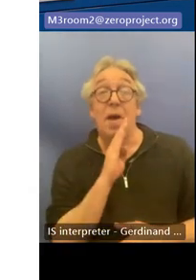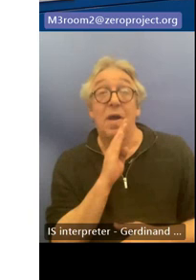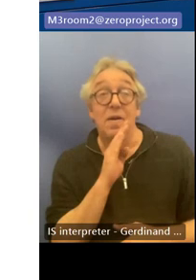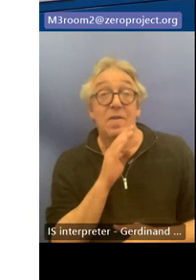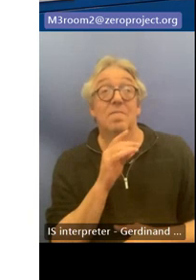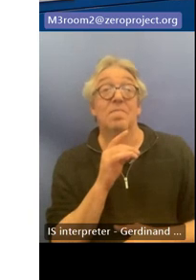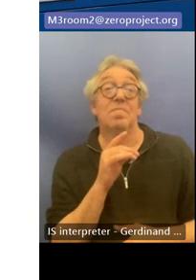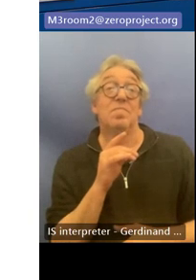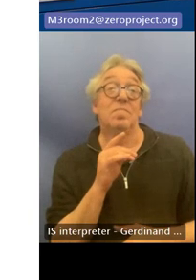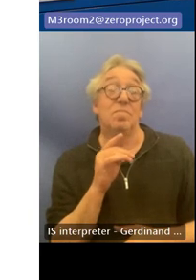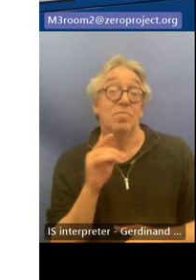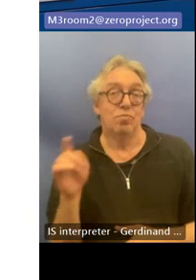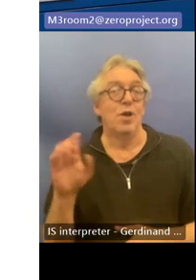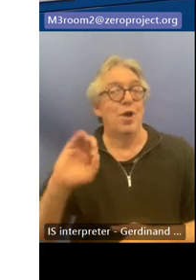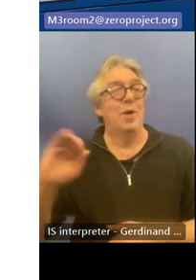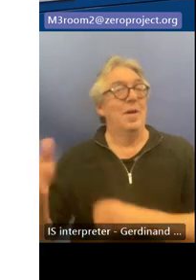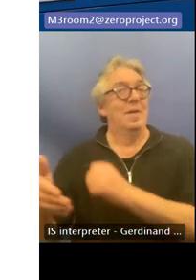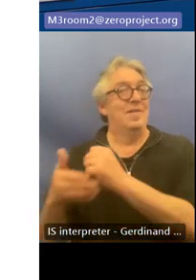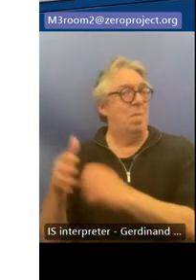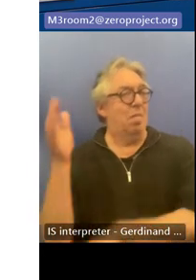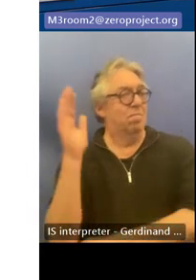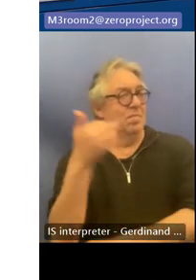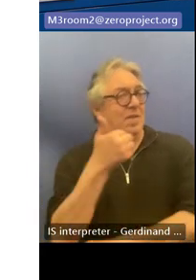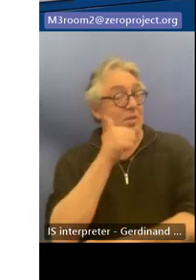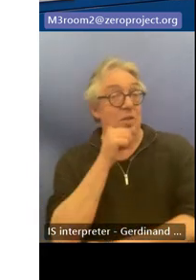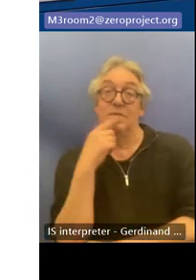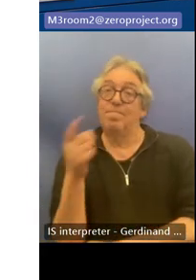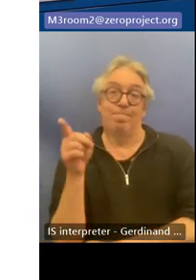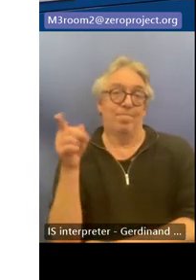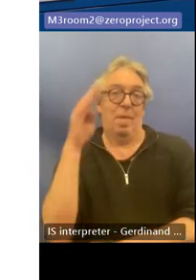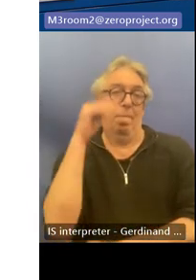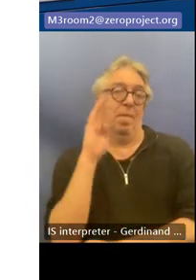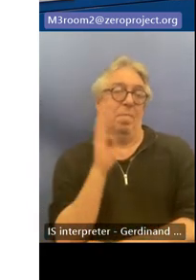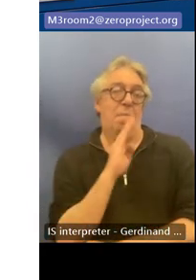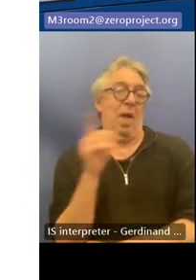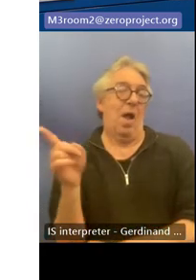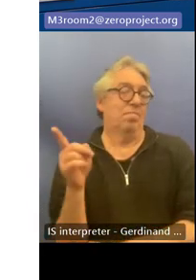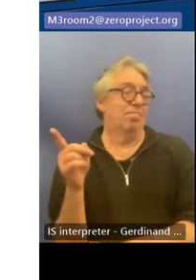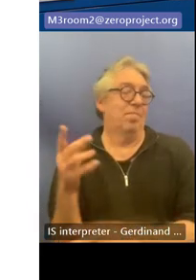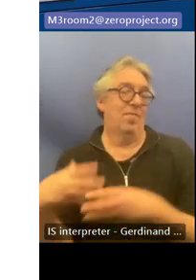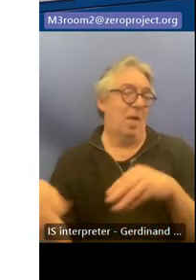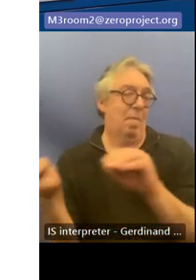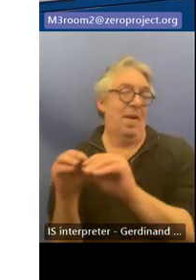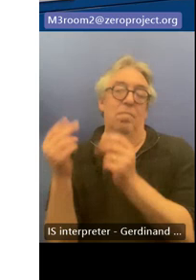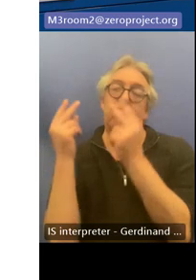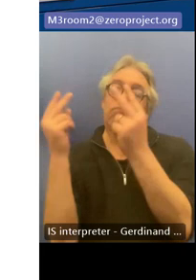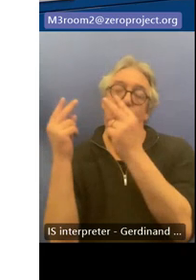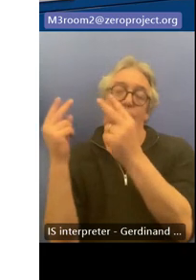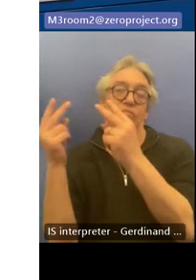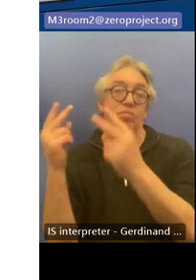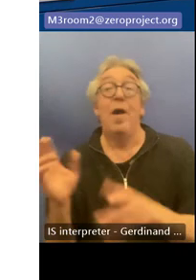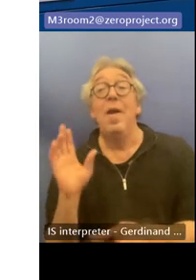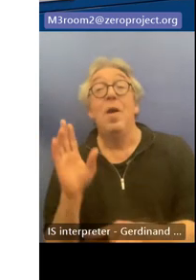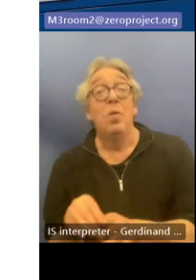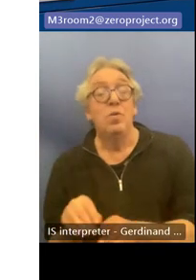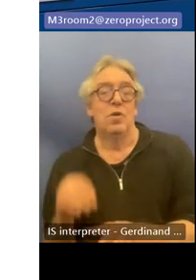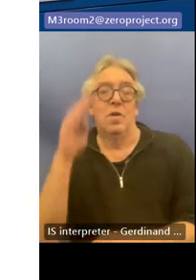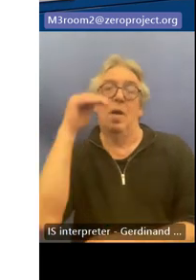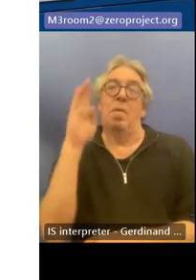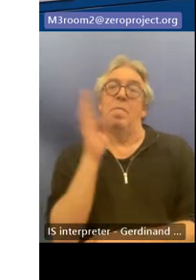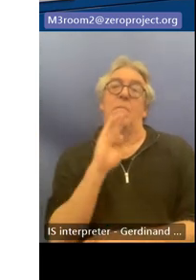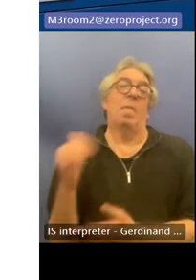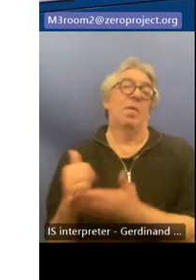Eva from CBM said yesterday, parents are key to ensure inclusion. So we are working very hard